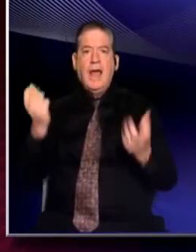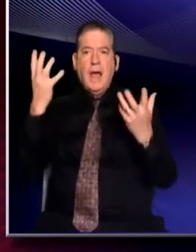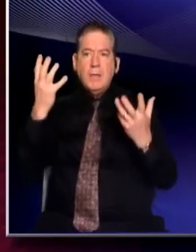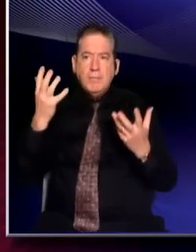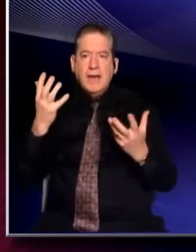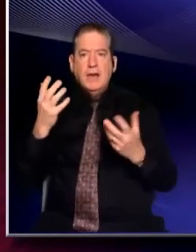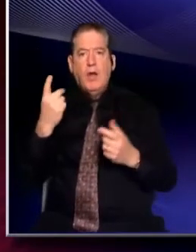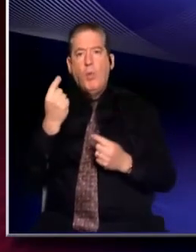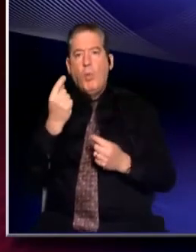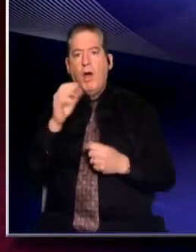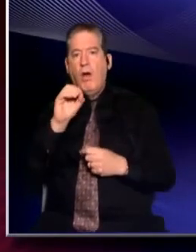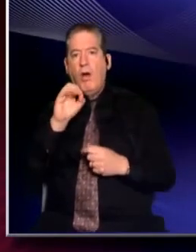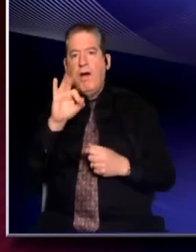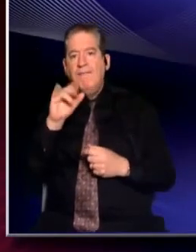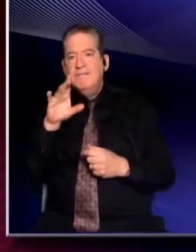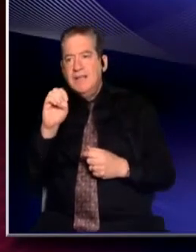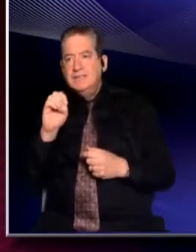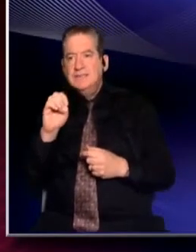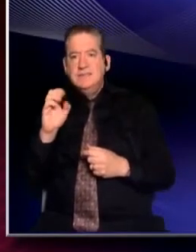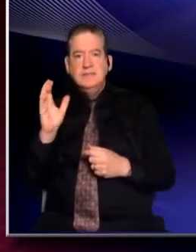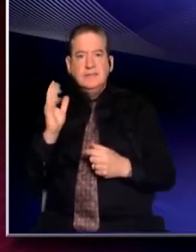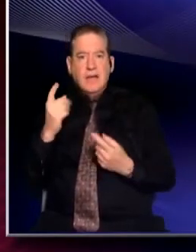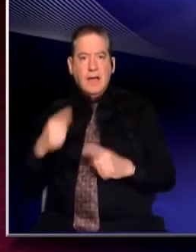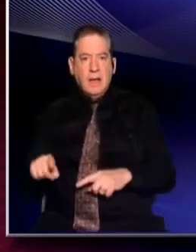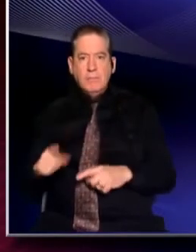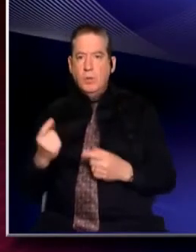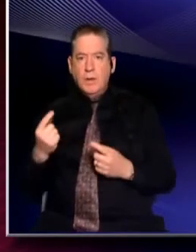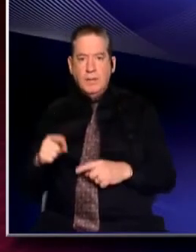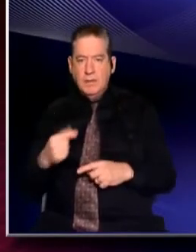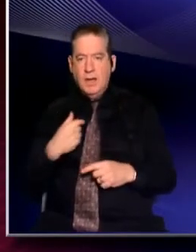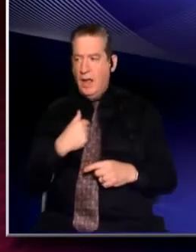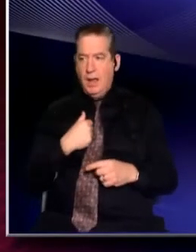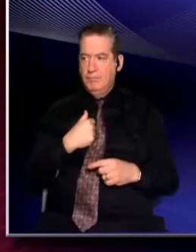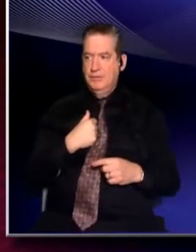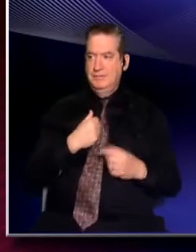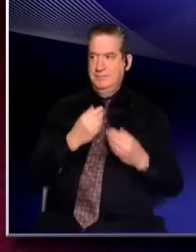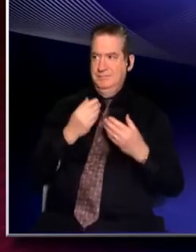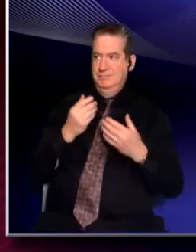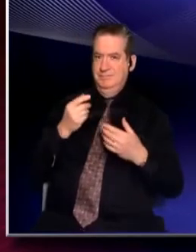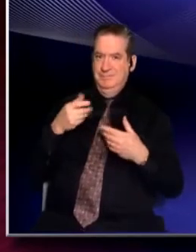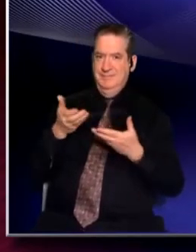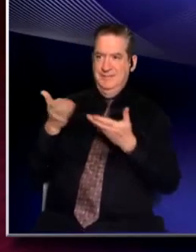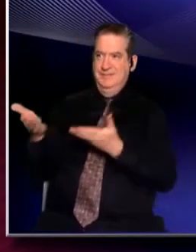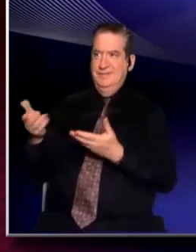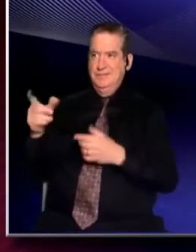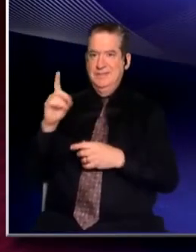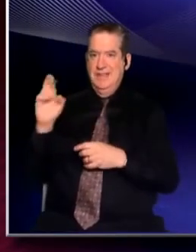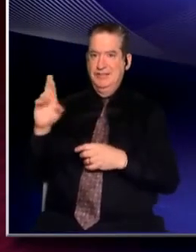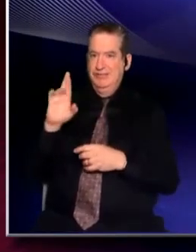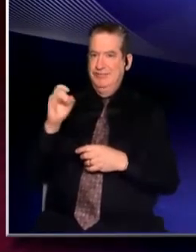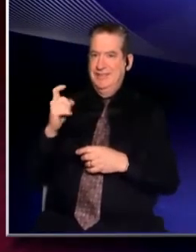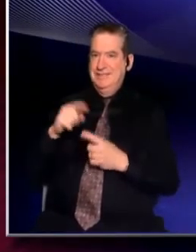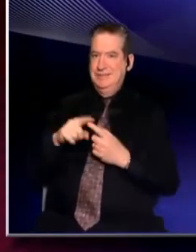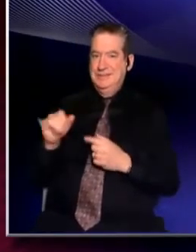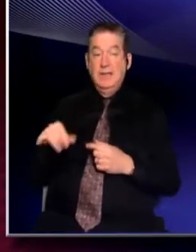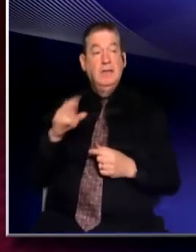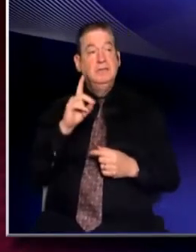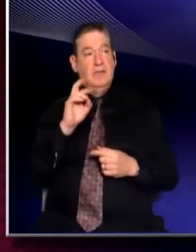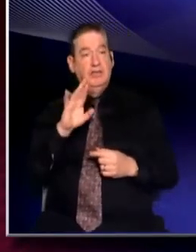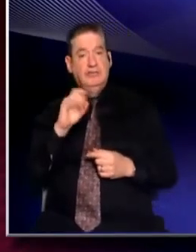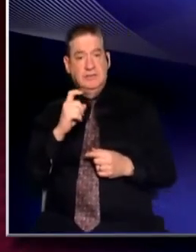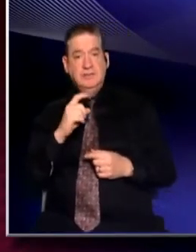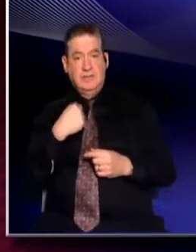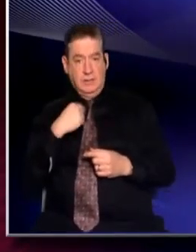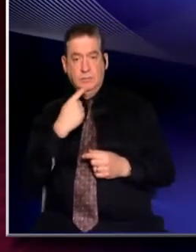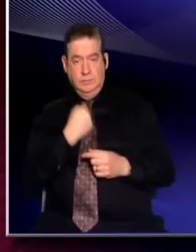the offenses were, things like that. I'm going to defer to Dr. Rex on this. I was told that in the